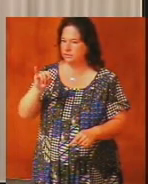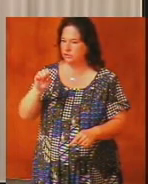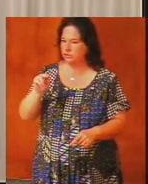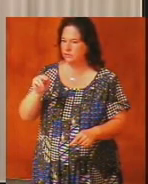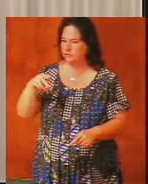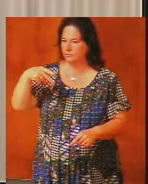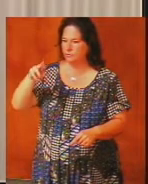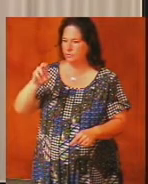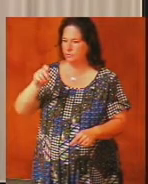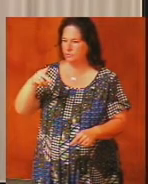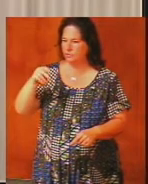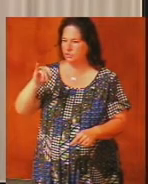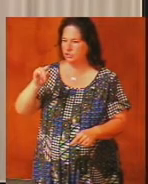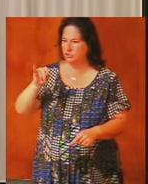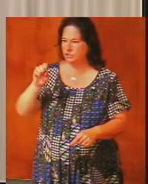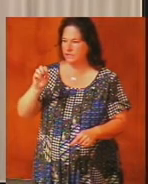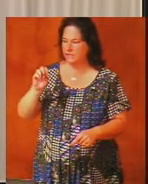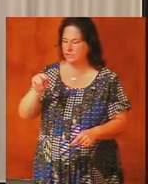propitiation.